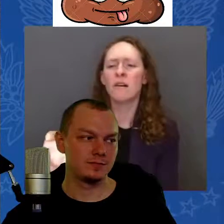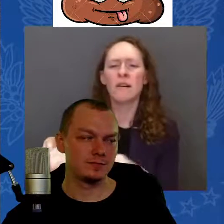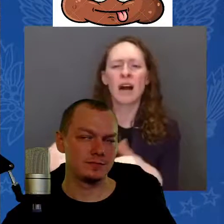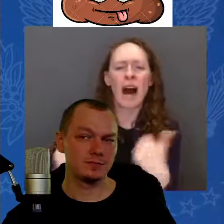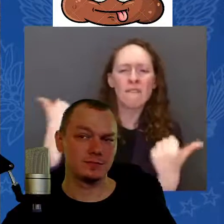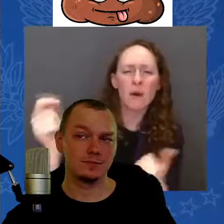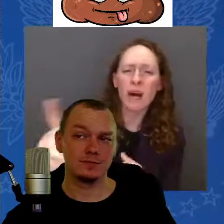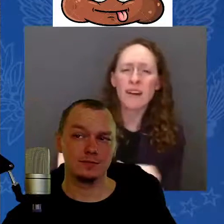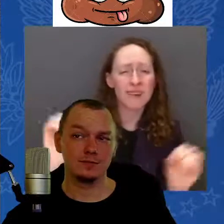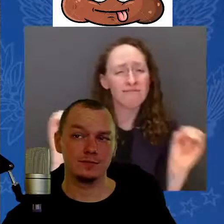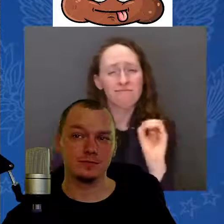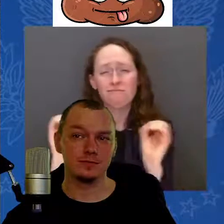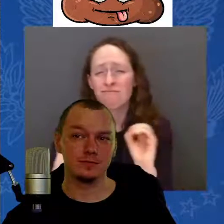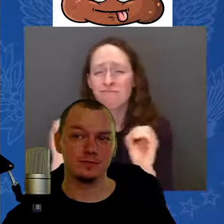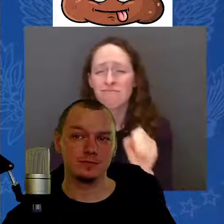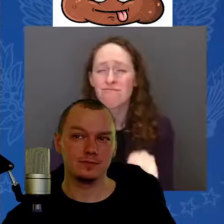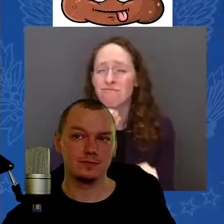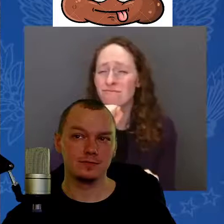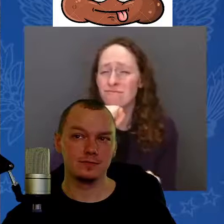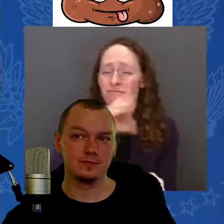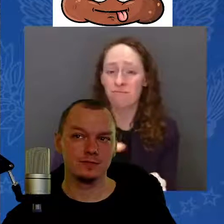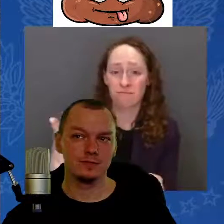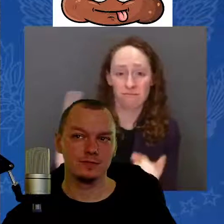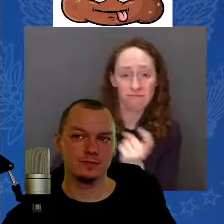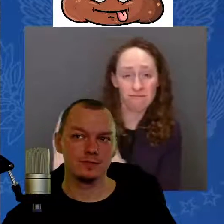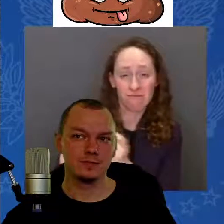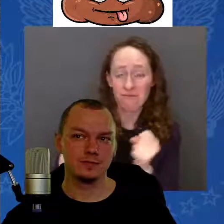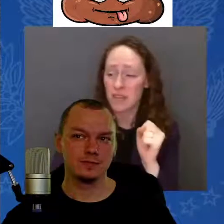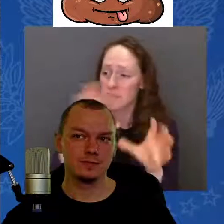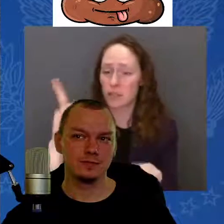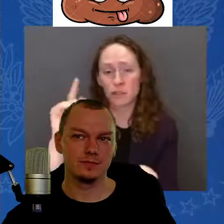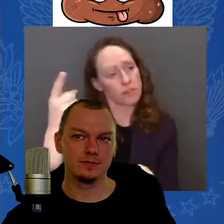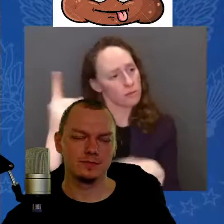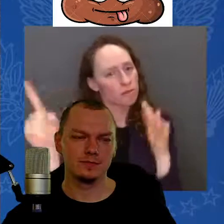And as I said Saturday, and I'll say it again, it's made me damn proud to be a Mississippian.